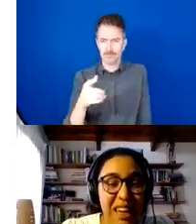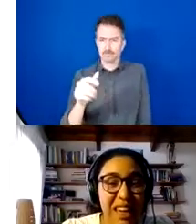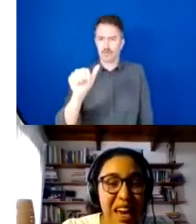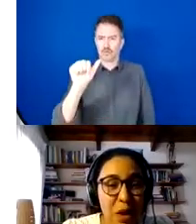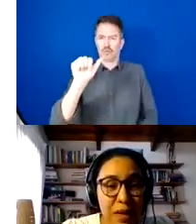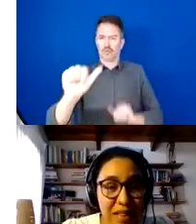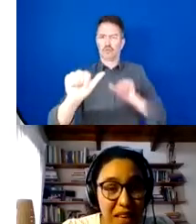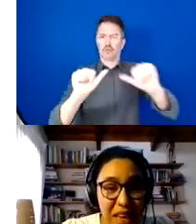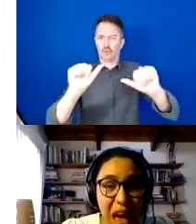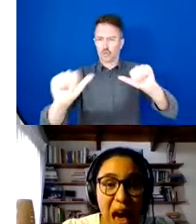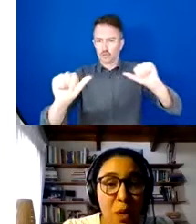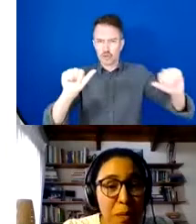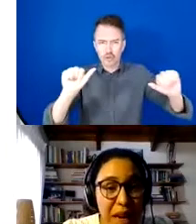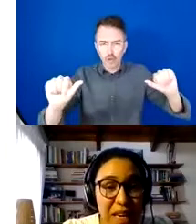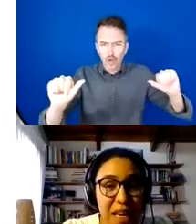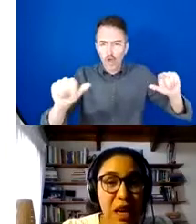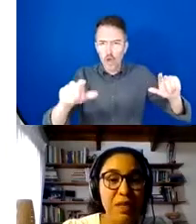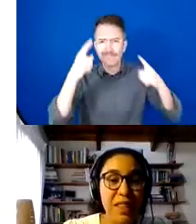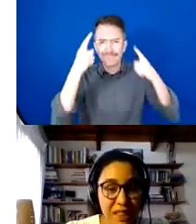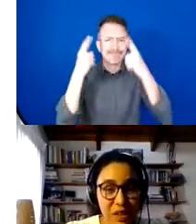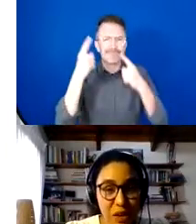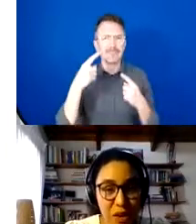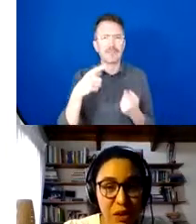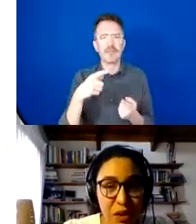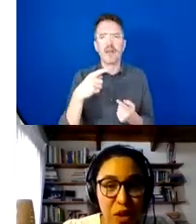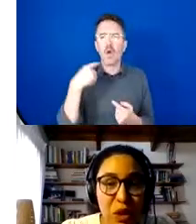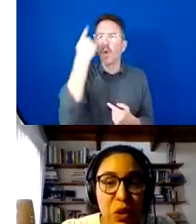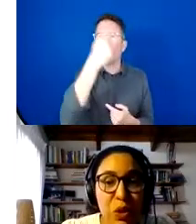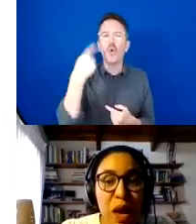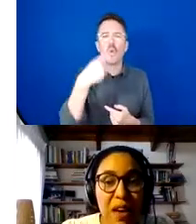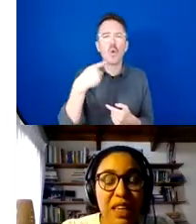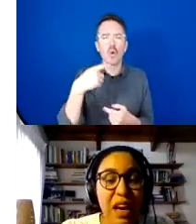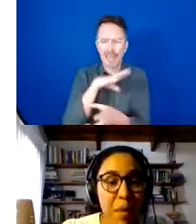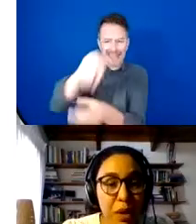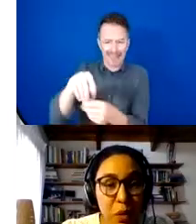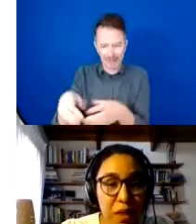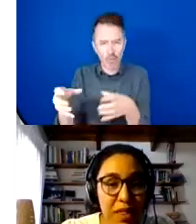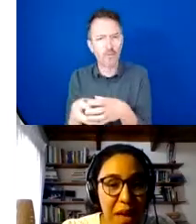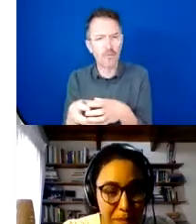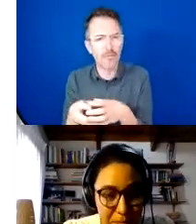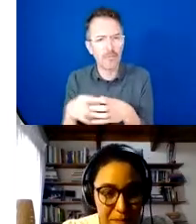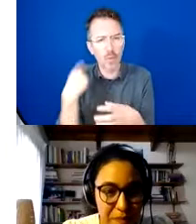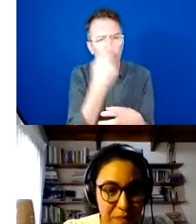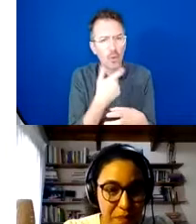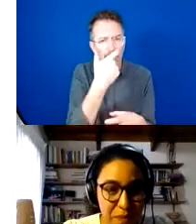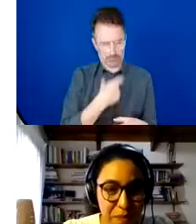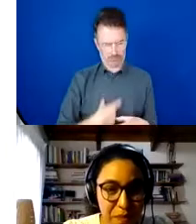And now let's see, how many of these circles do you have in common with them?